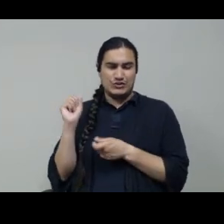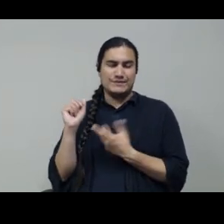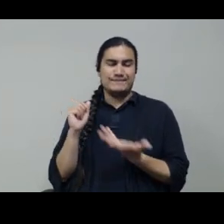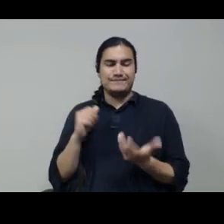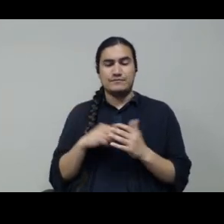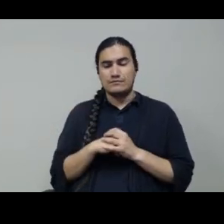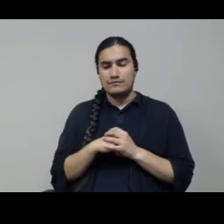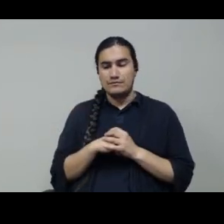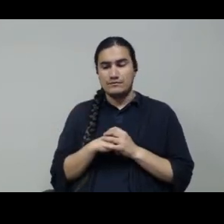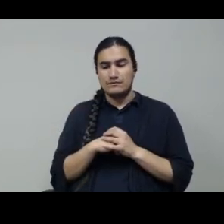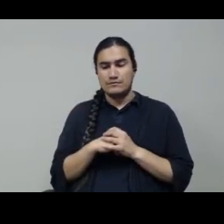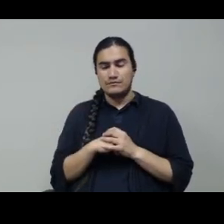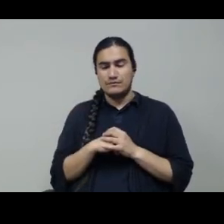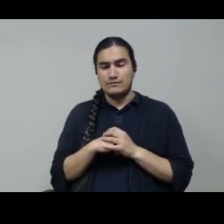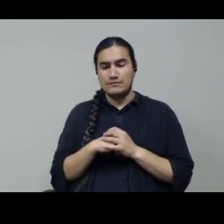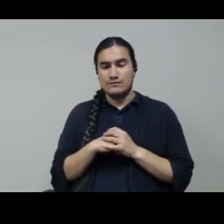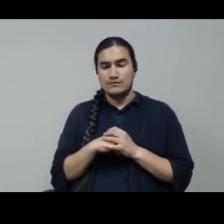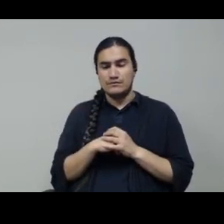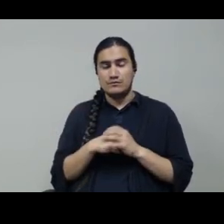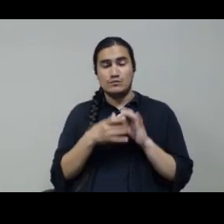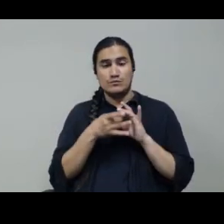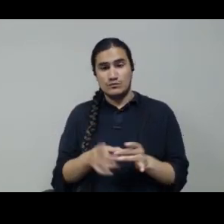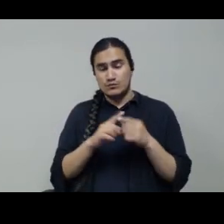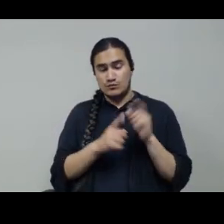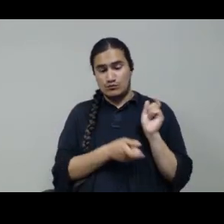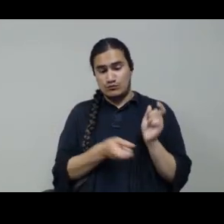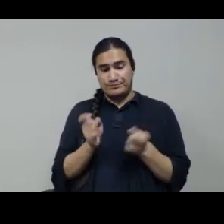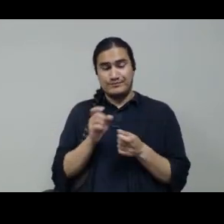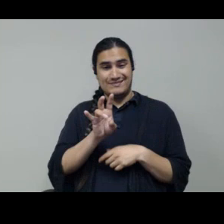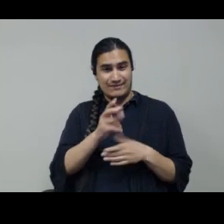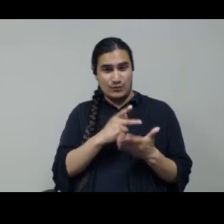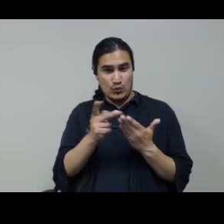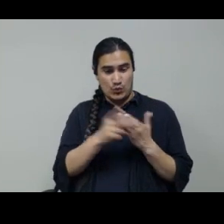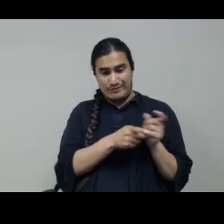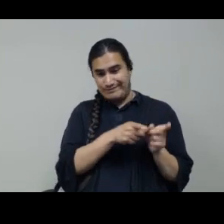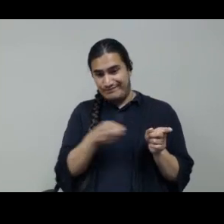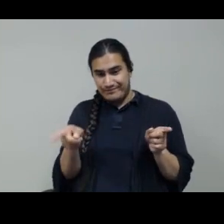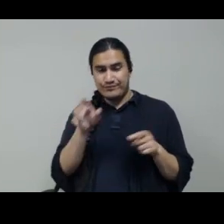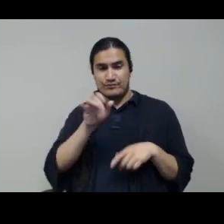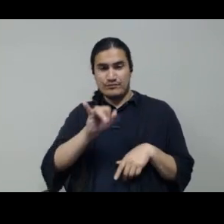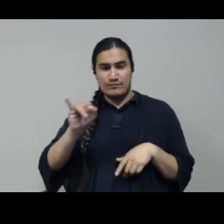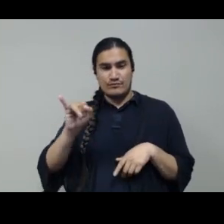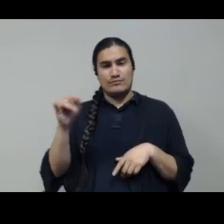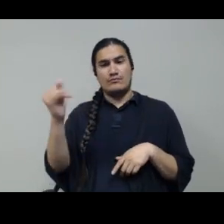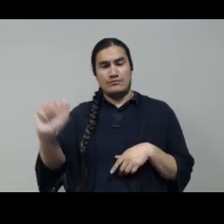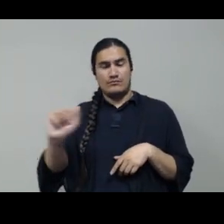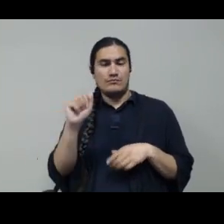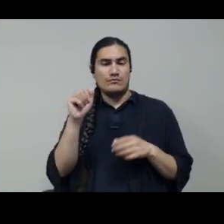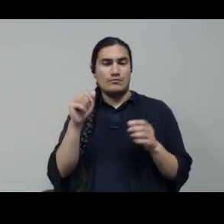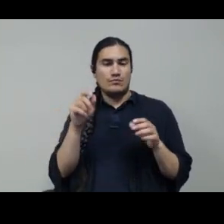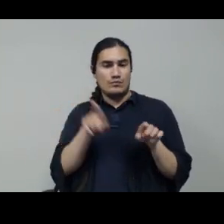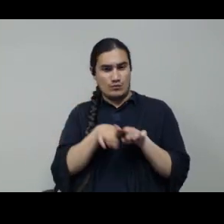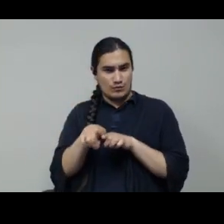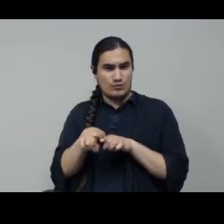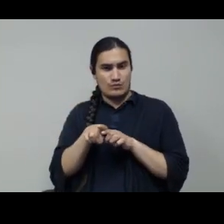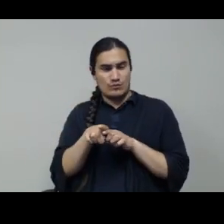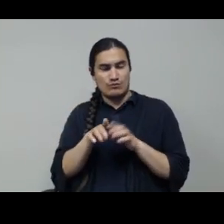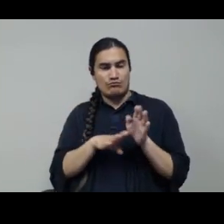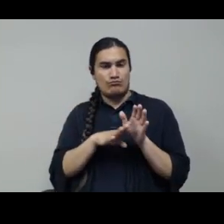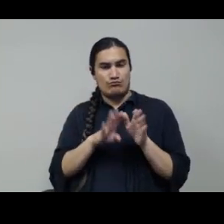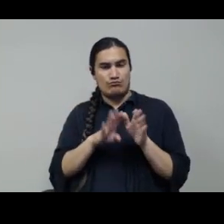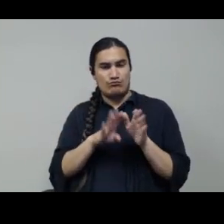In addition to augmenting those 7 existing programs, the IIJA also created 4 new formula programs, and